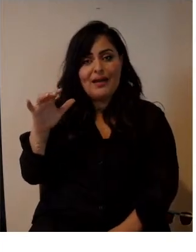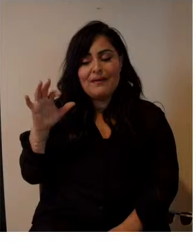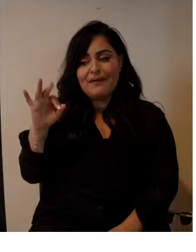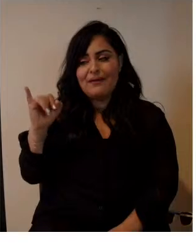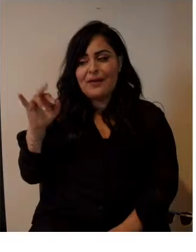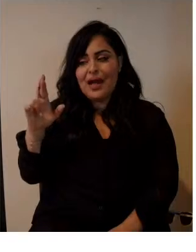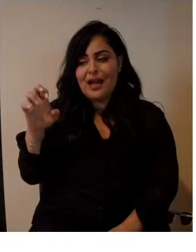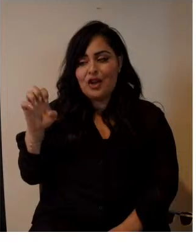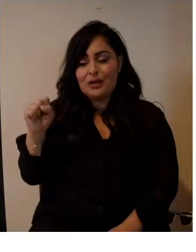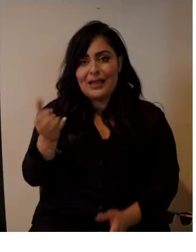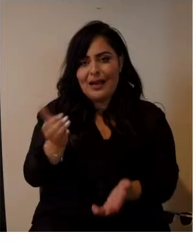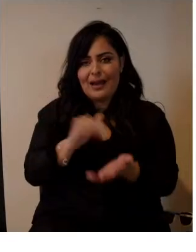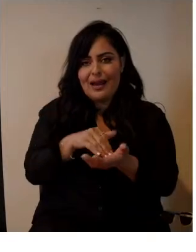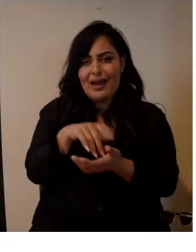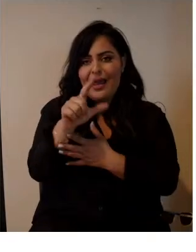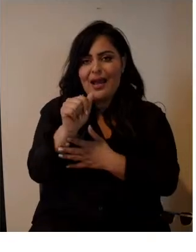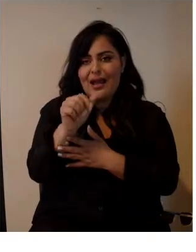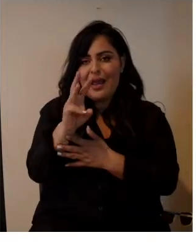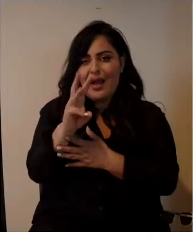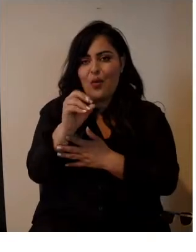laworks.com/2025fires. Again,